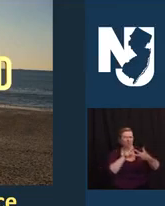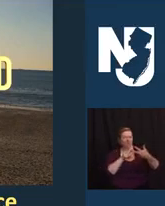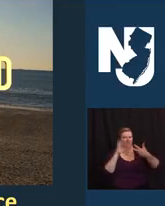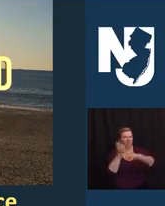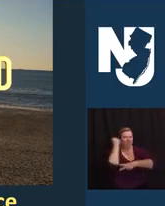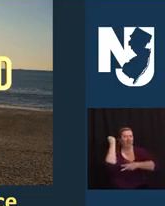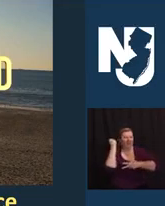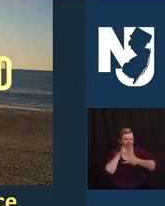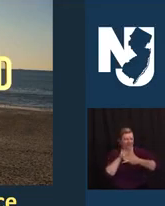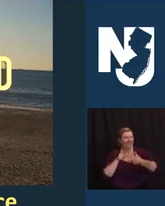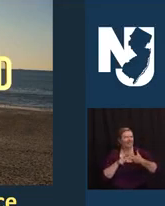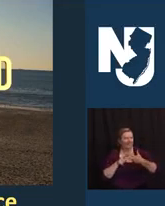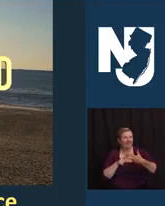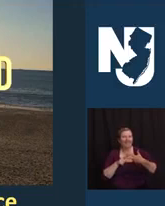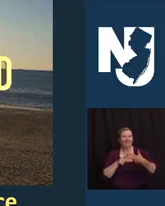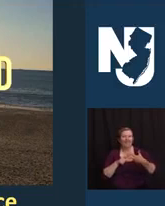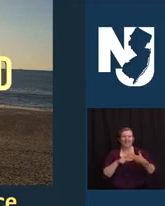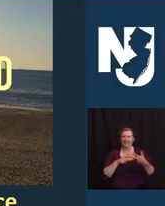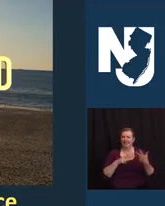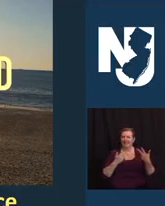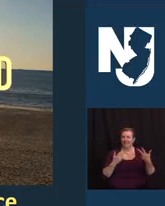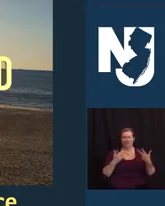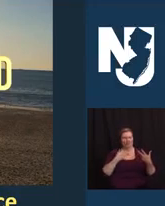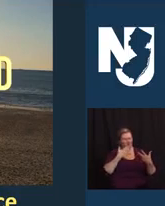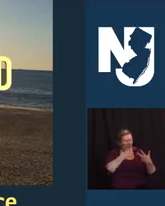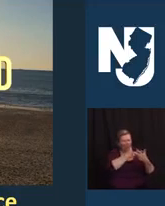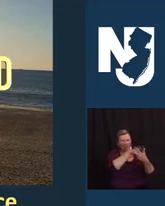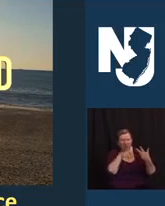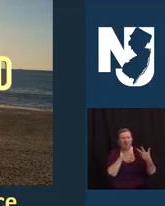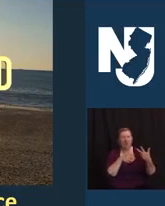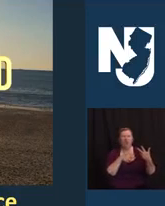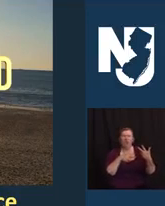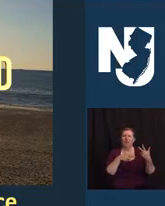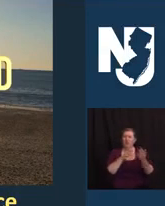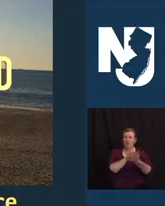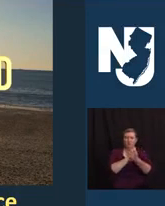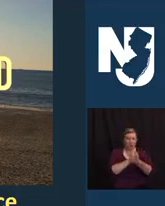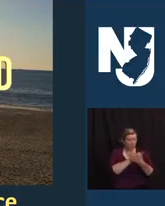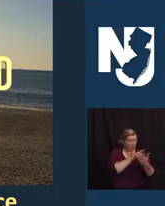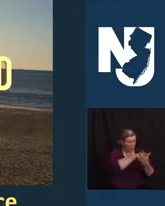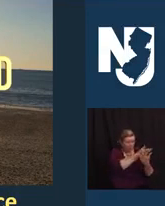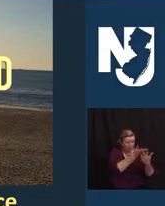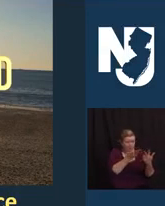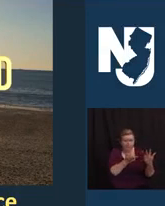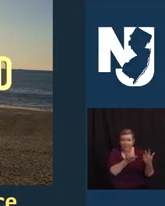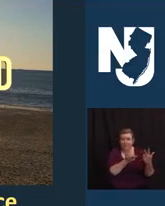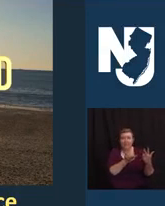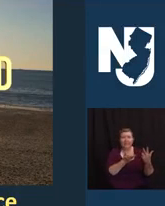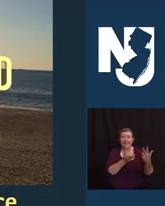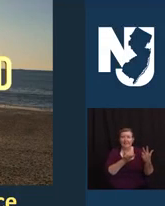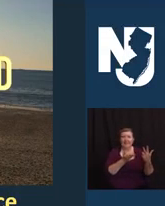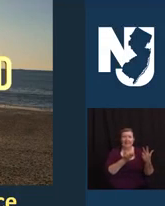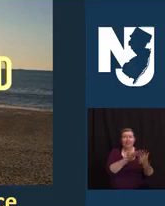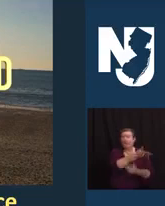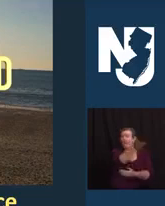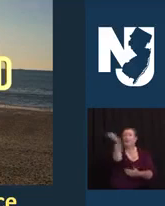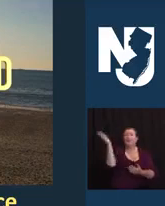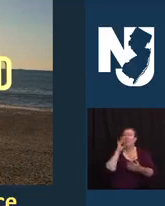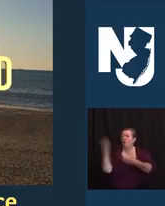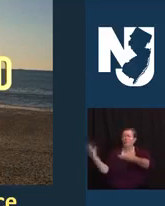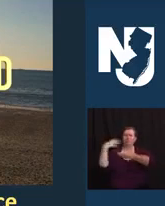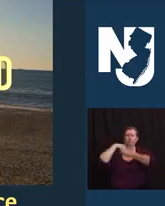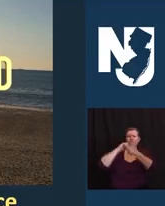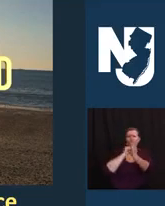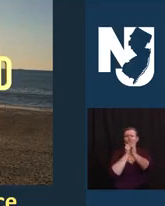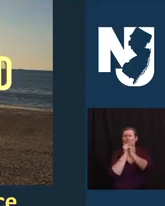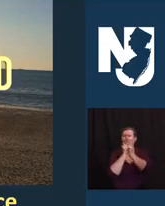covid19.nj.gov/yourvoice. And I want to thank each and every one of them, and I want to congratulate John and the other finalists, and to them and everyone who participated and contributed, we